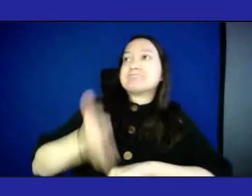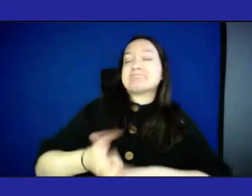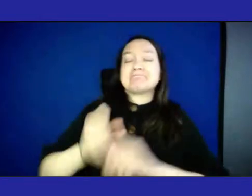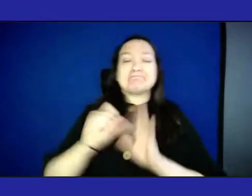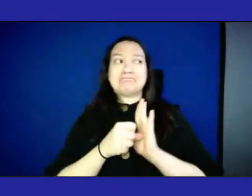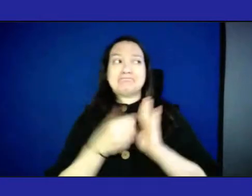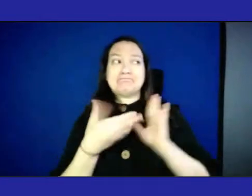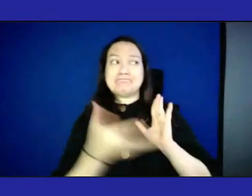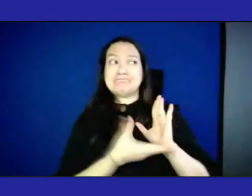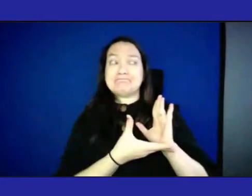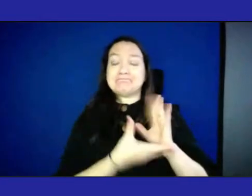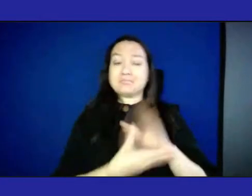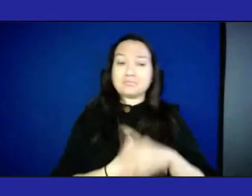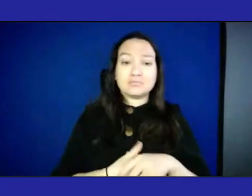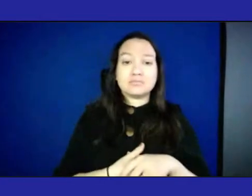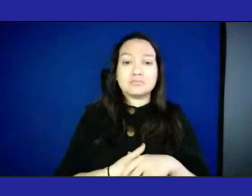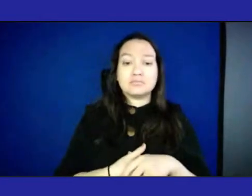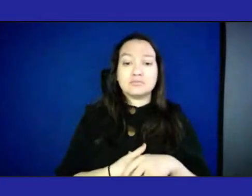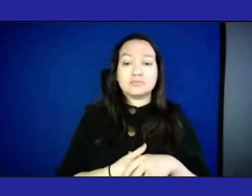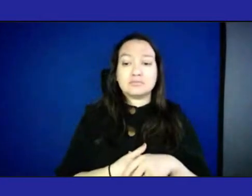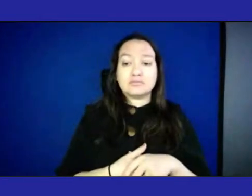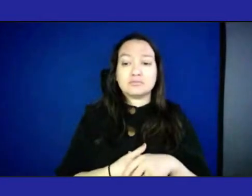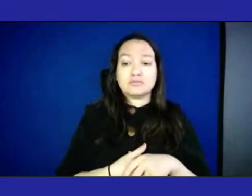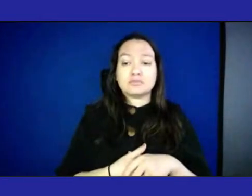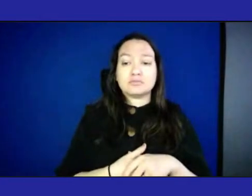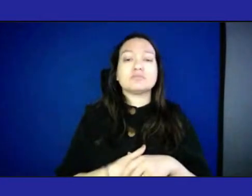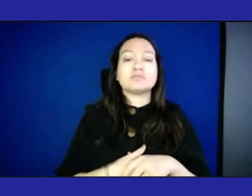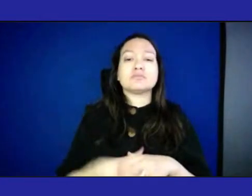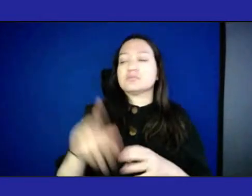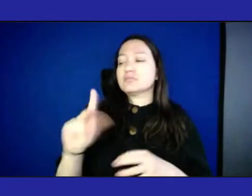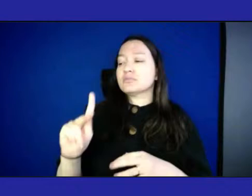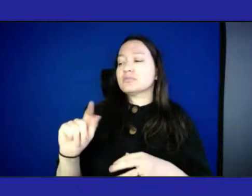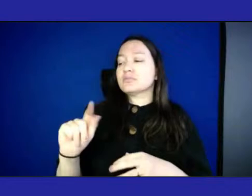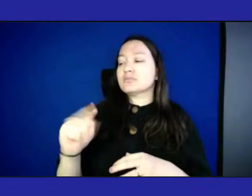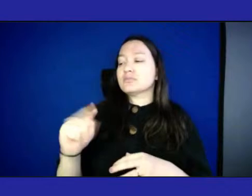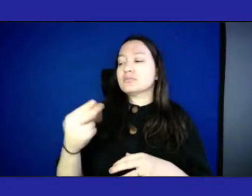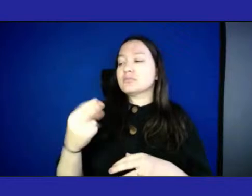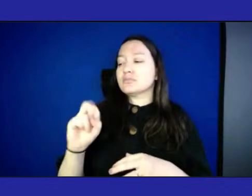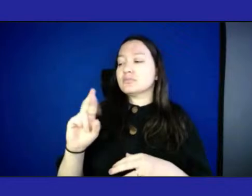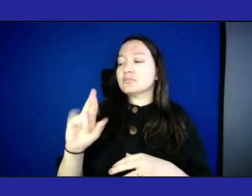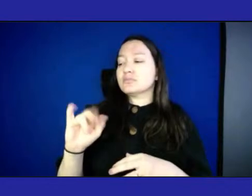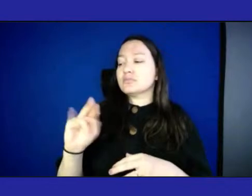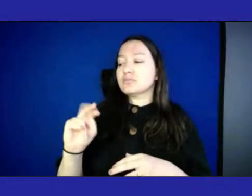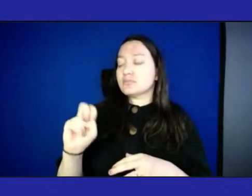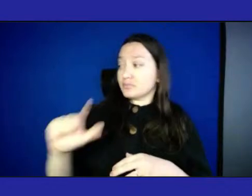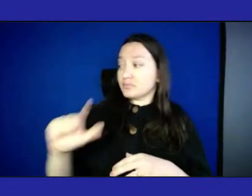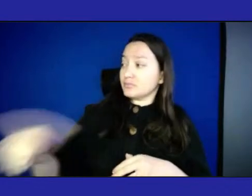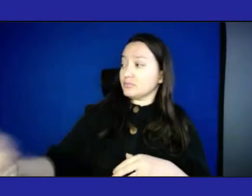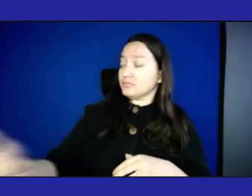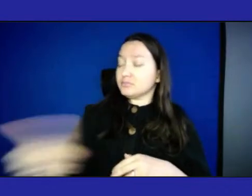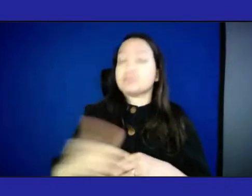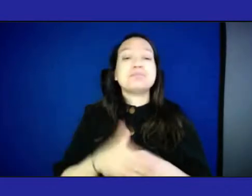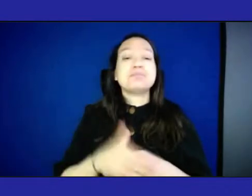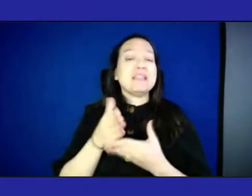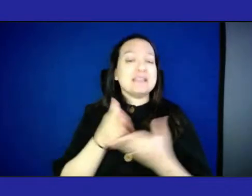that. The next area, actually, Catherine, I'll turn over to you here, is some of the